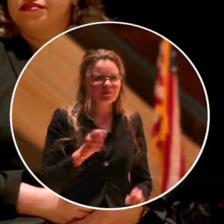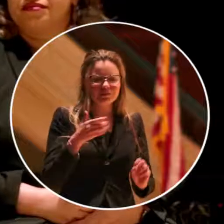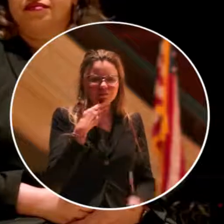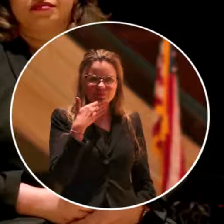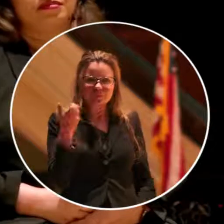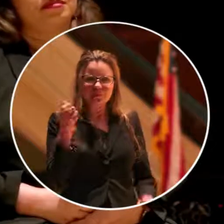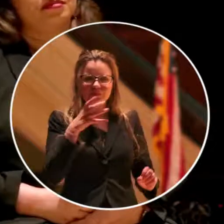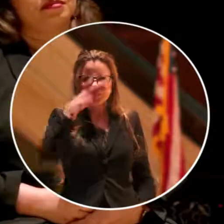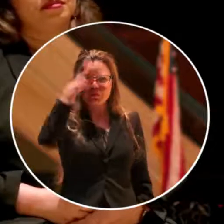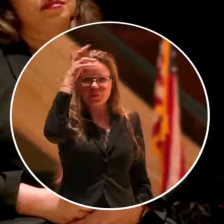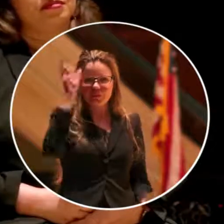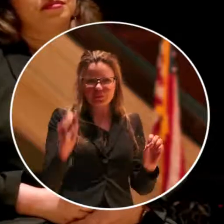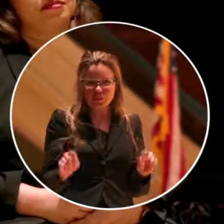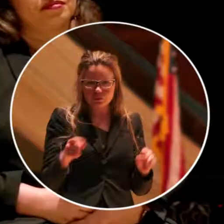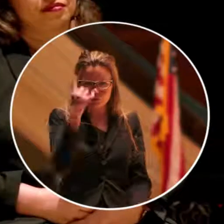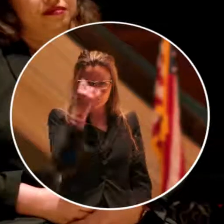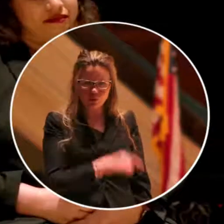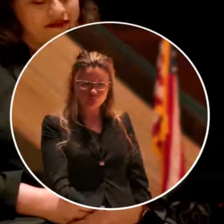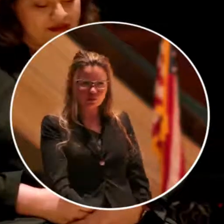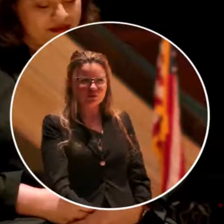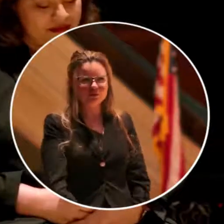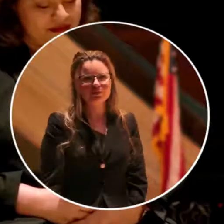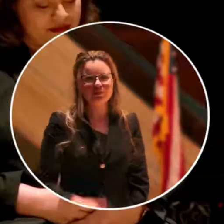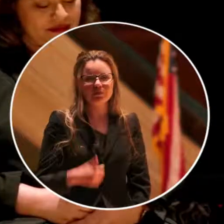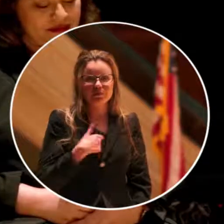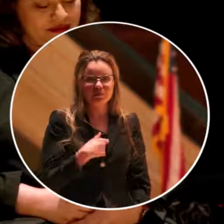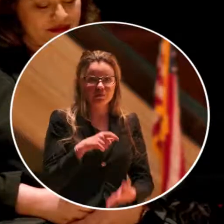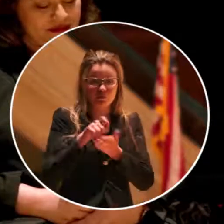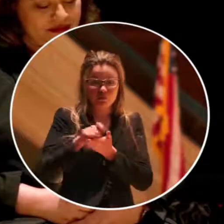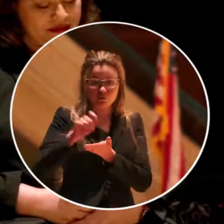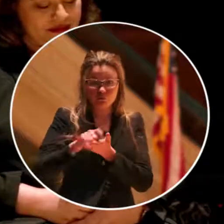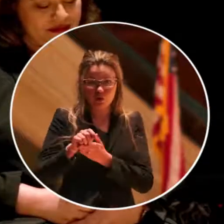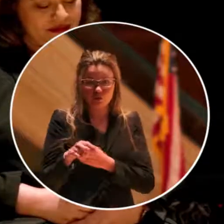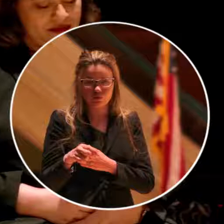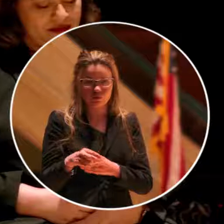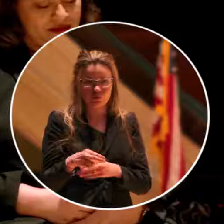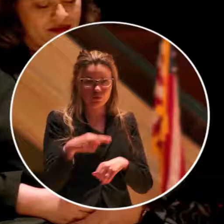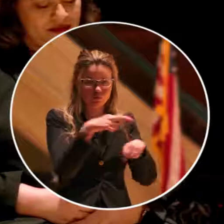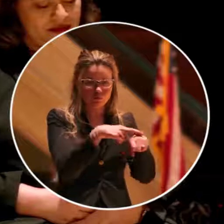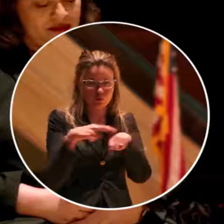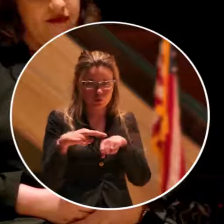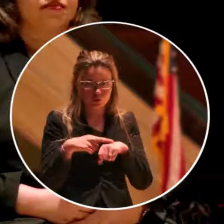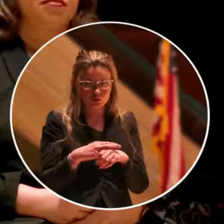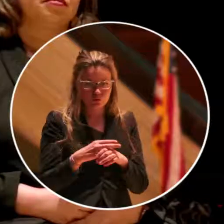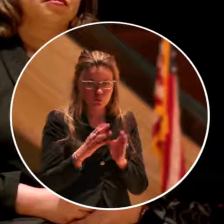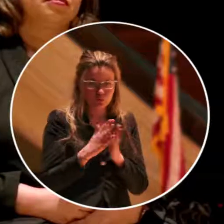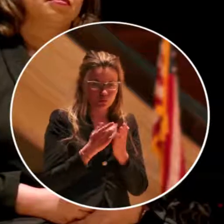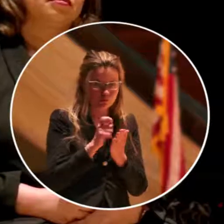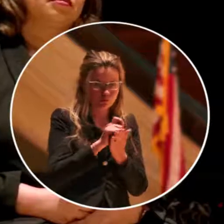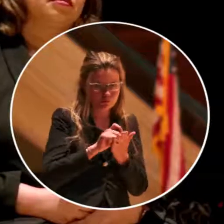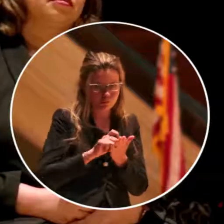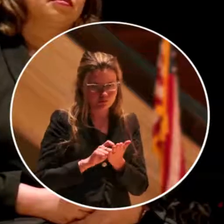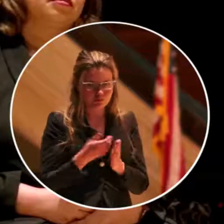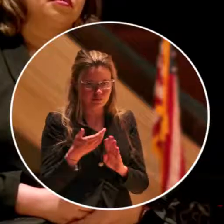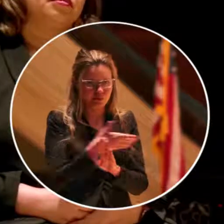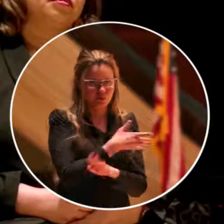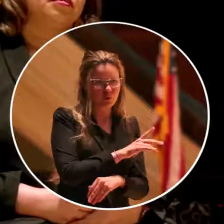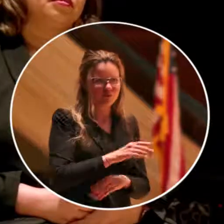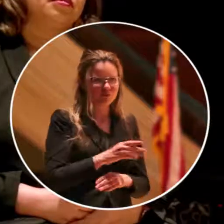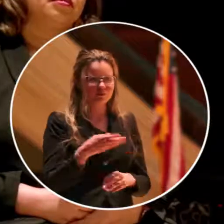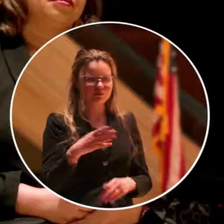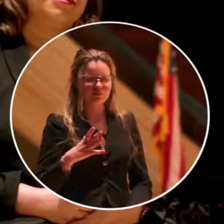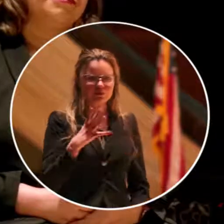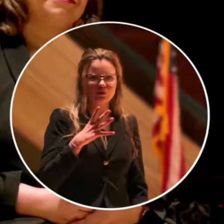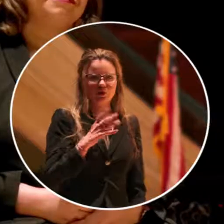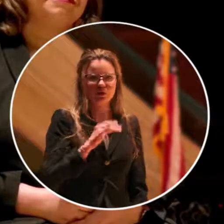her. I even wrote a resource guide for her before the official IEP was compiled.